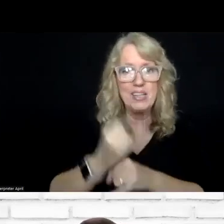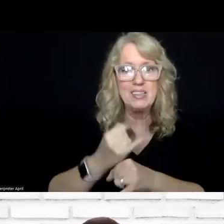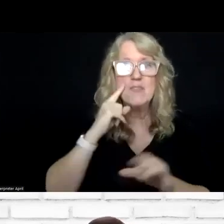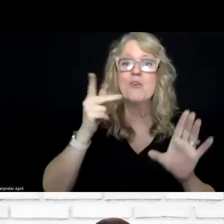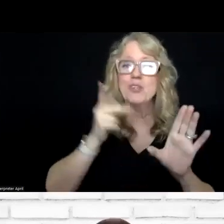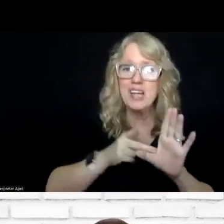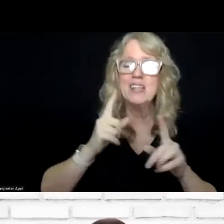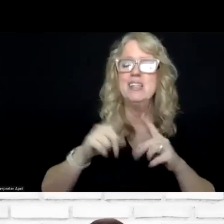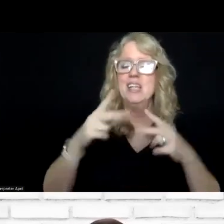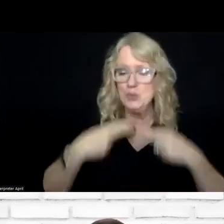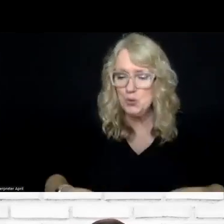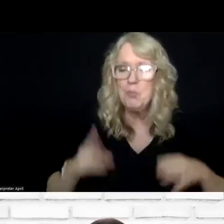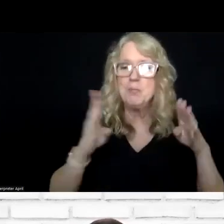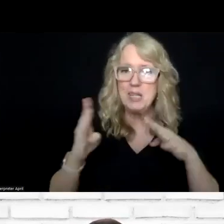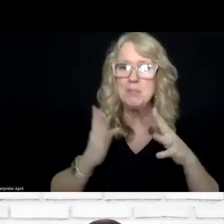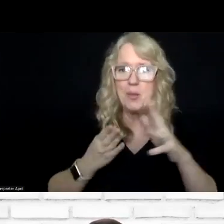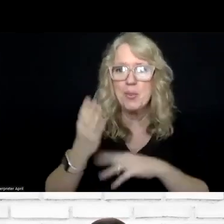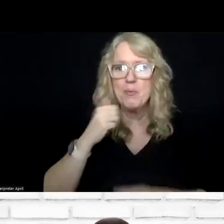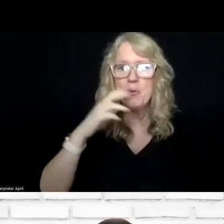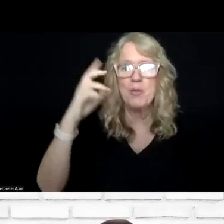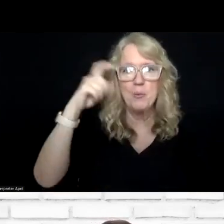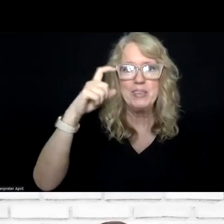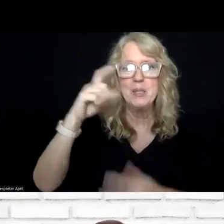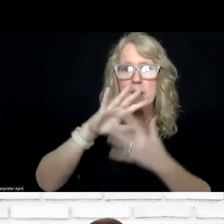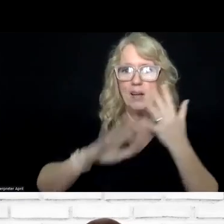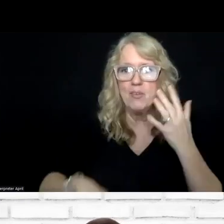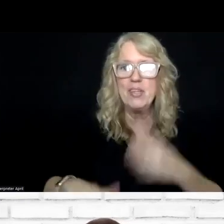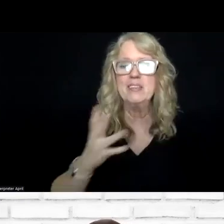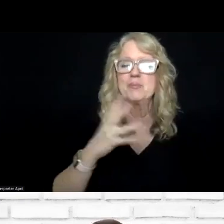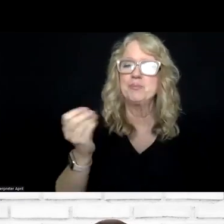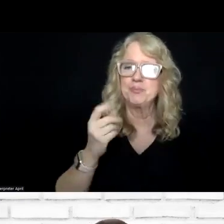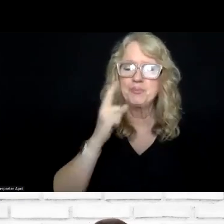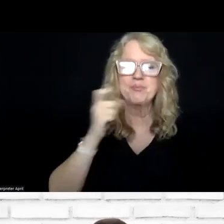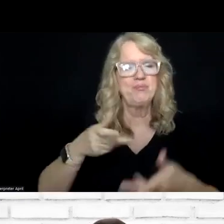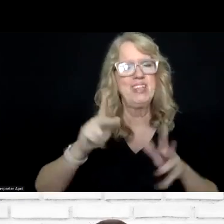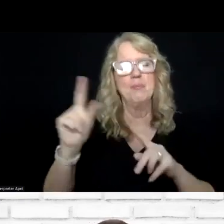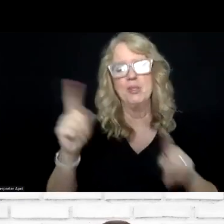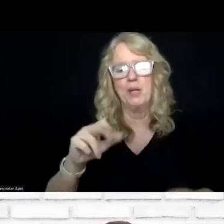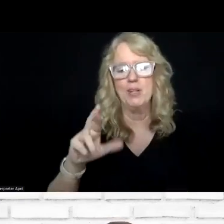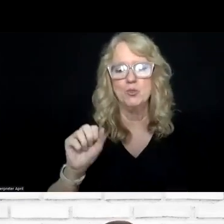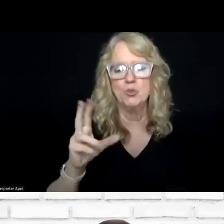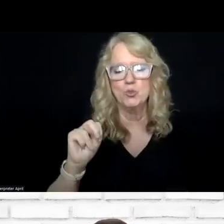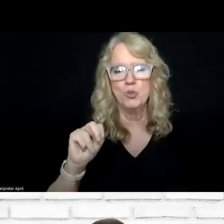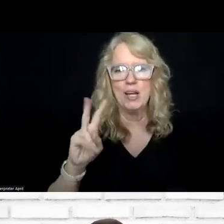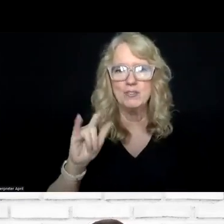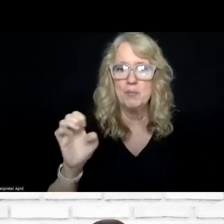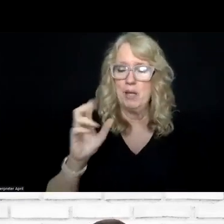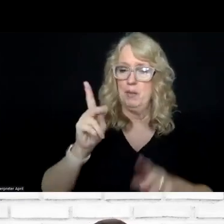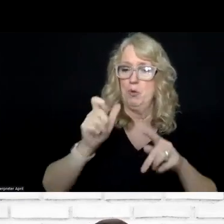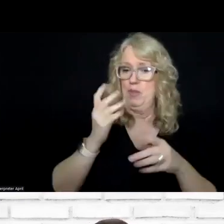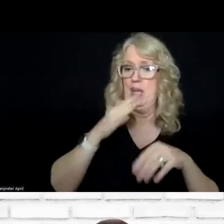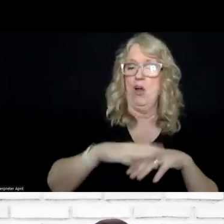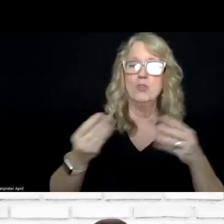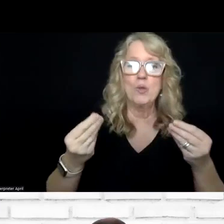and Human Behavior. And then through the wisdom of these guys, they allowed me to come back to Crownsville. But the person that came onto the campus